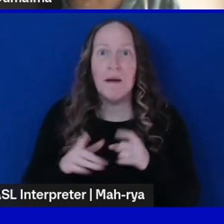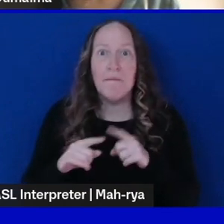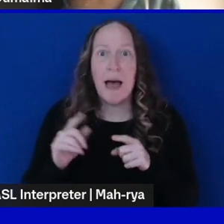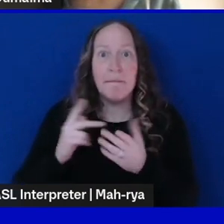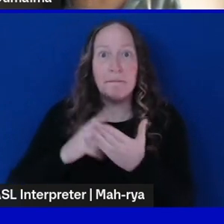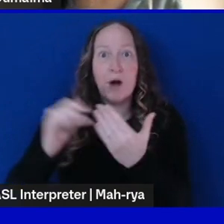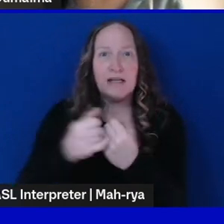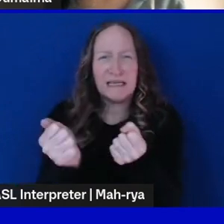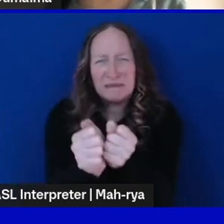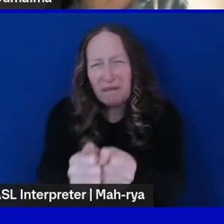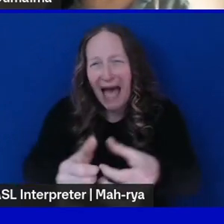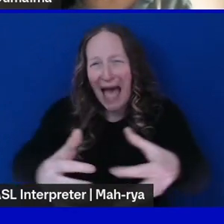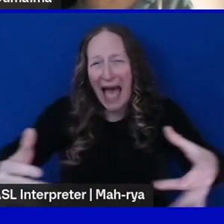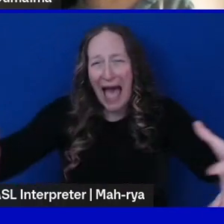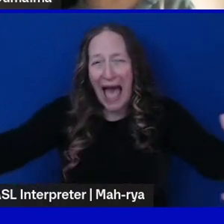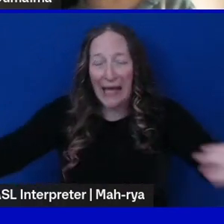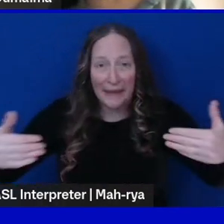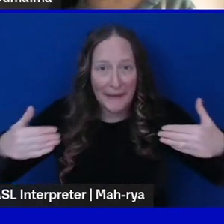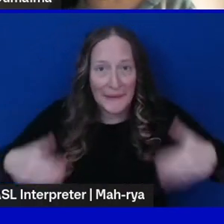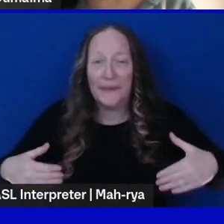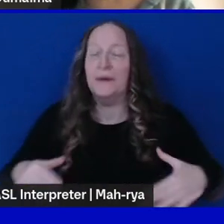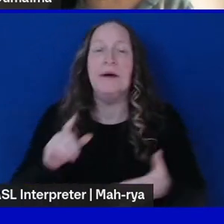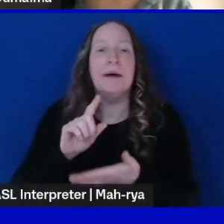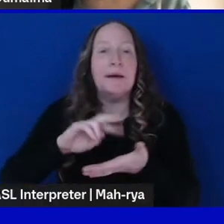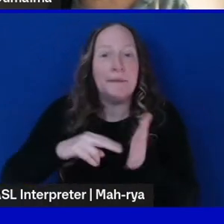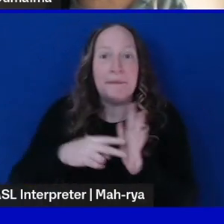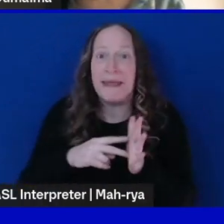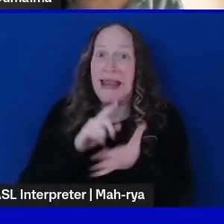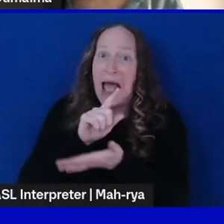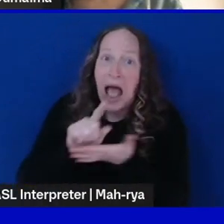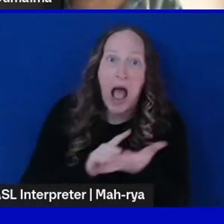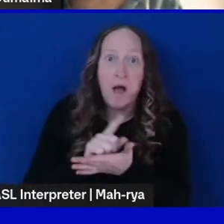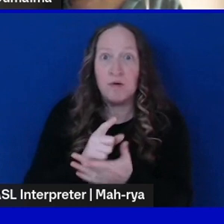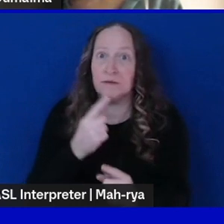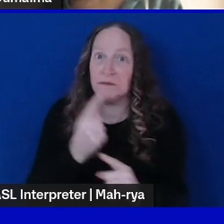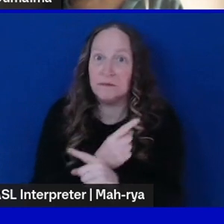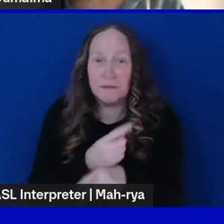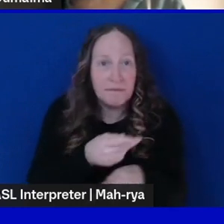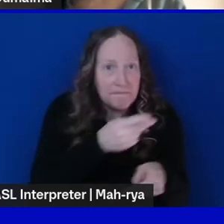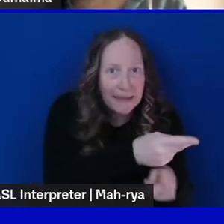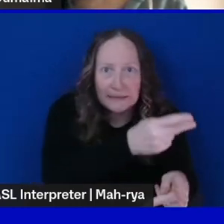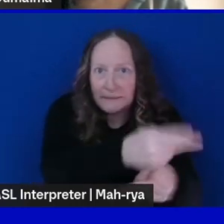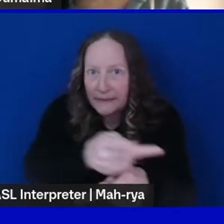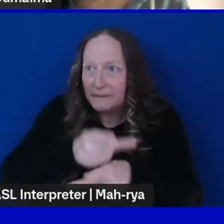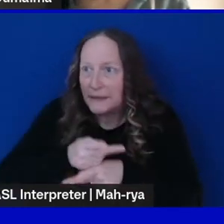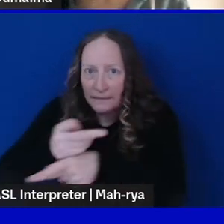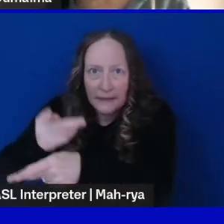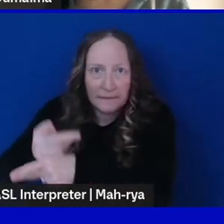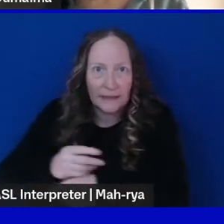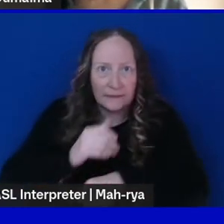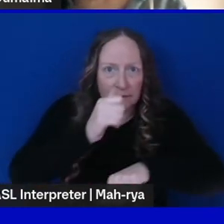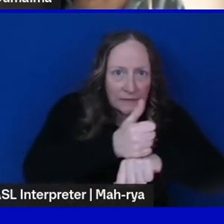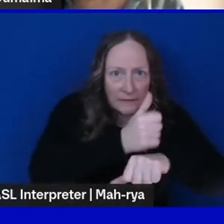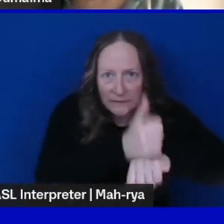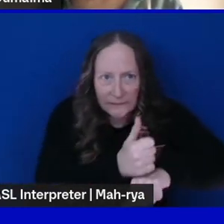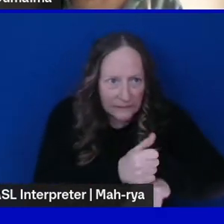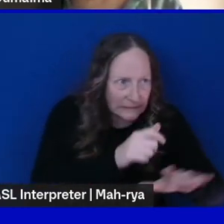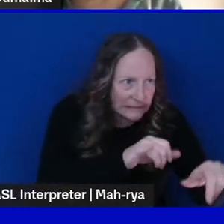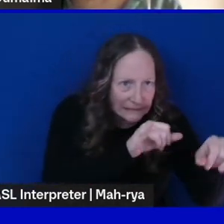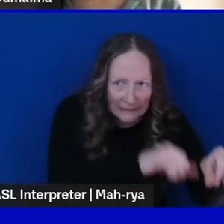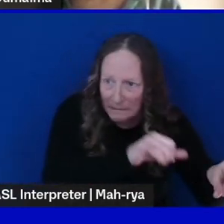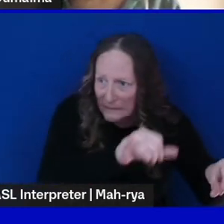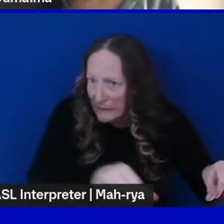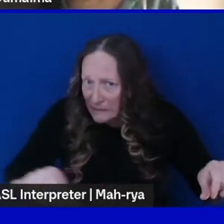support. We found ourselves spending hours on routine maintenance, struggling to maintain consistent configurations, racing to keep